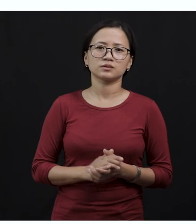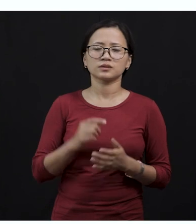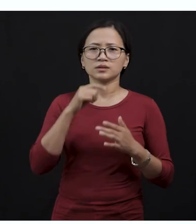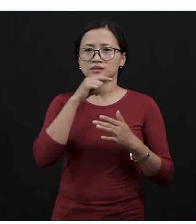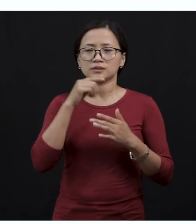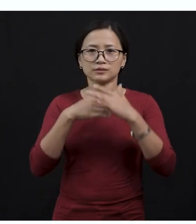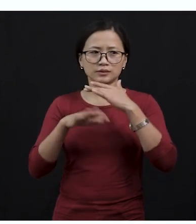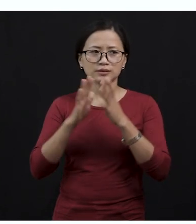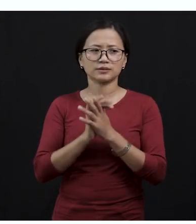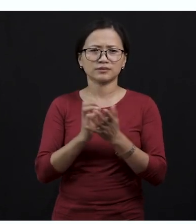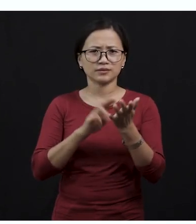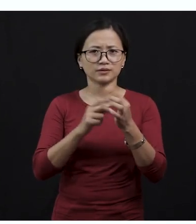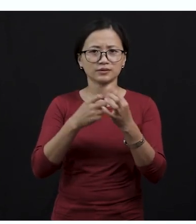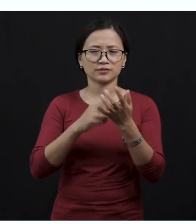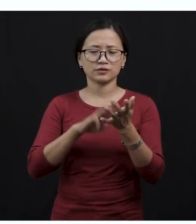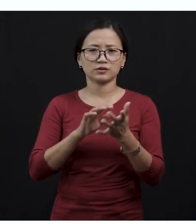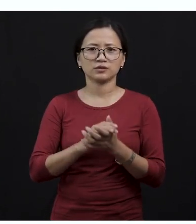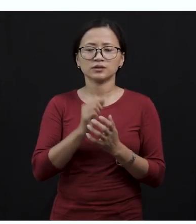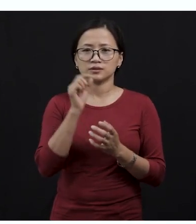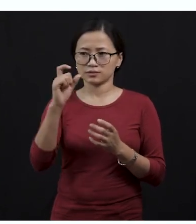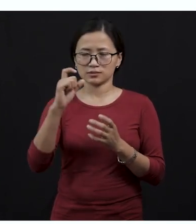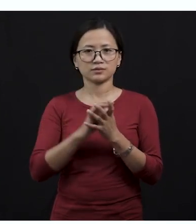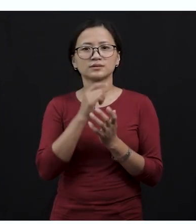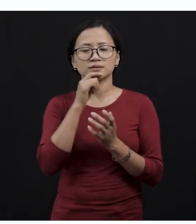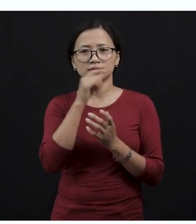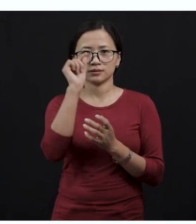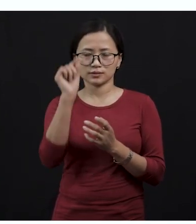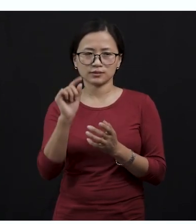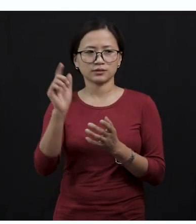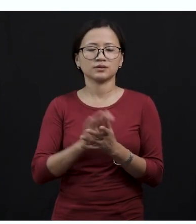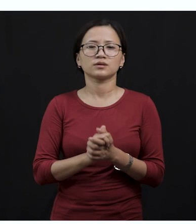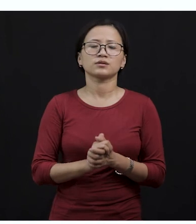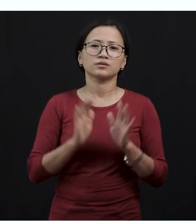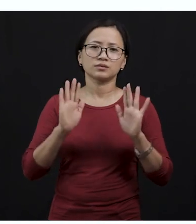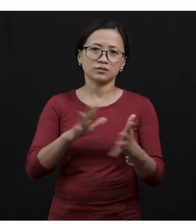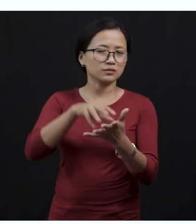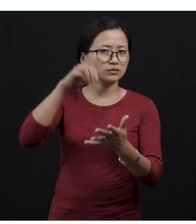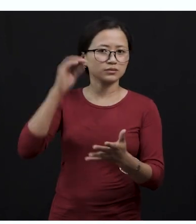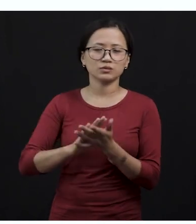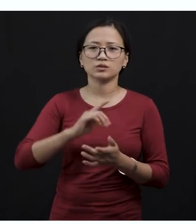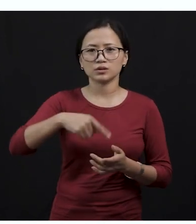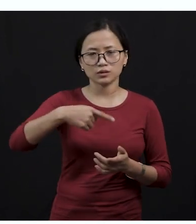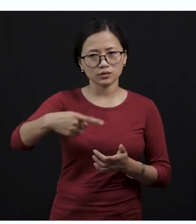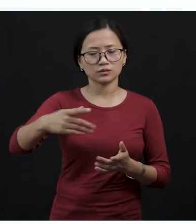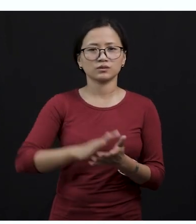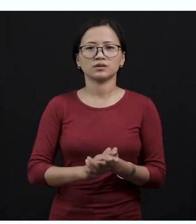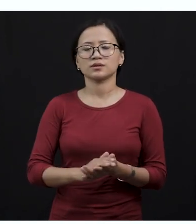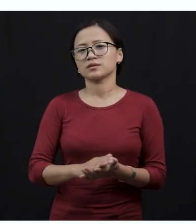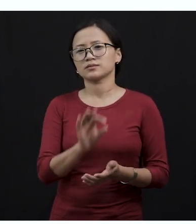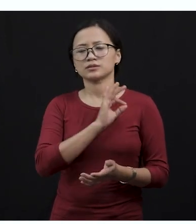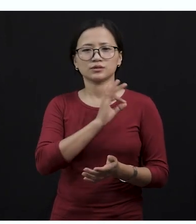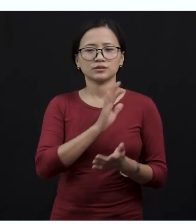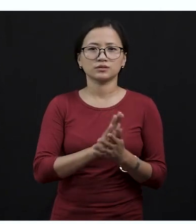nerve cells, muscle cells, and many other cells. But for today, we will learn only up to that, and we will continue this interesting